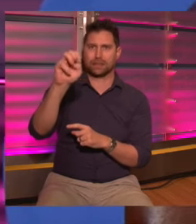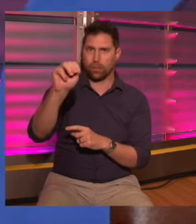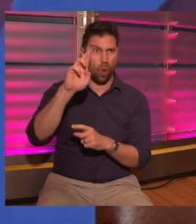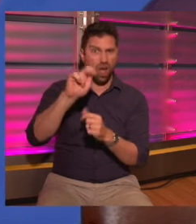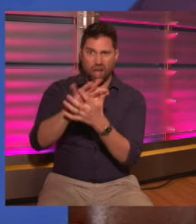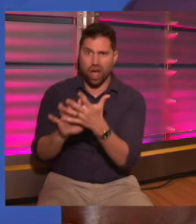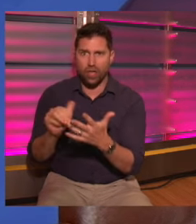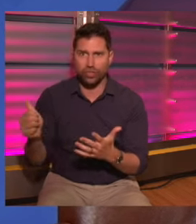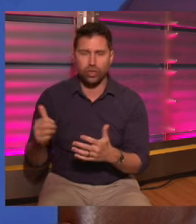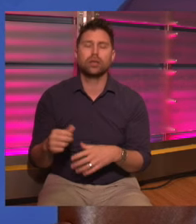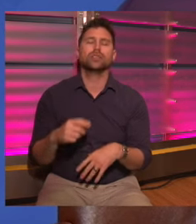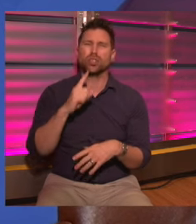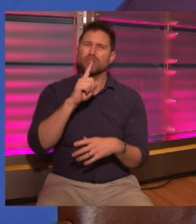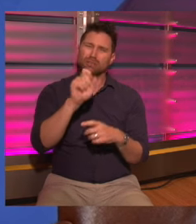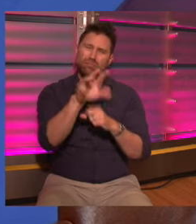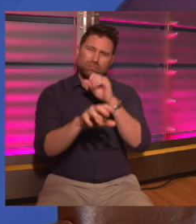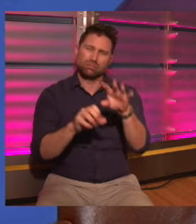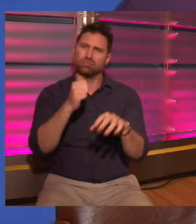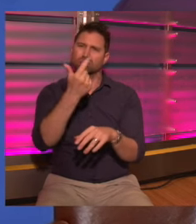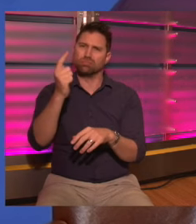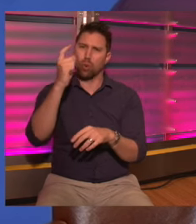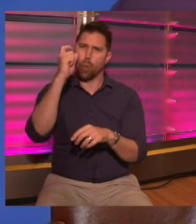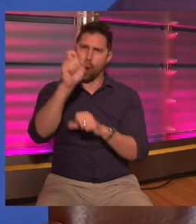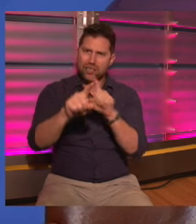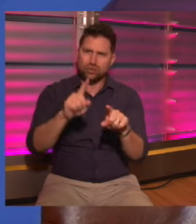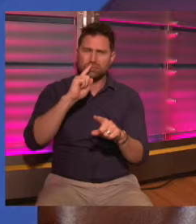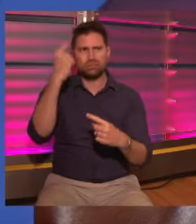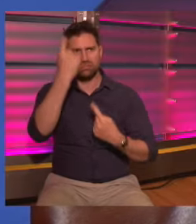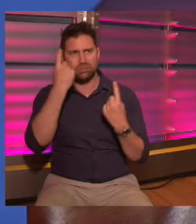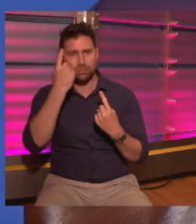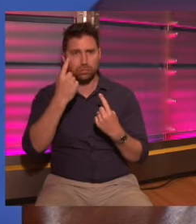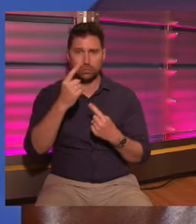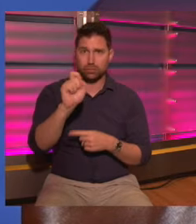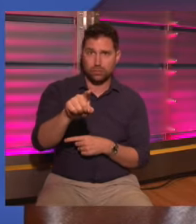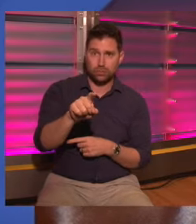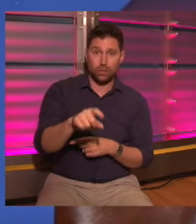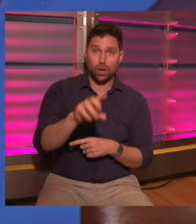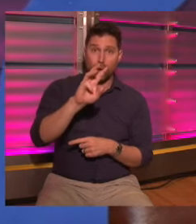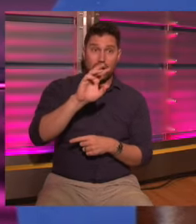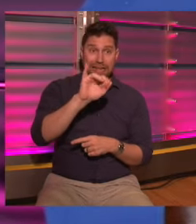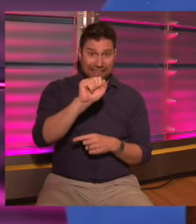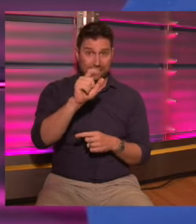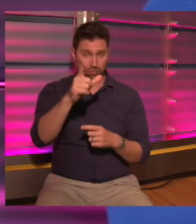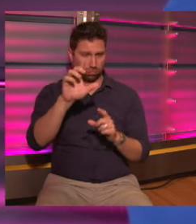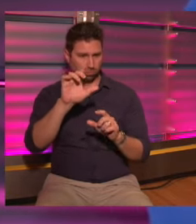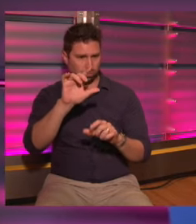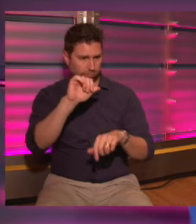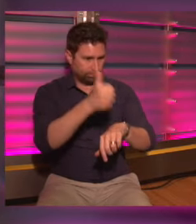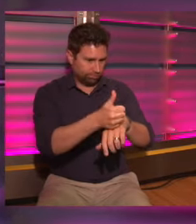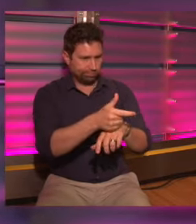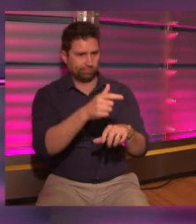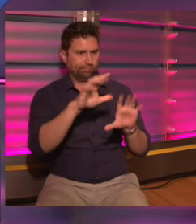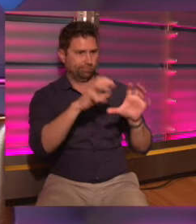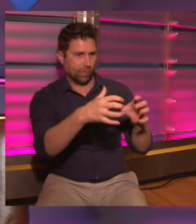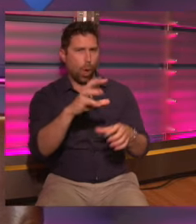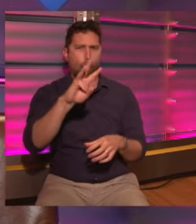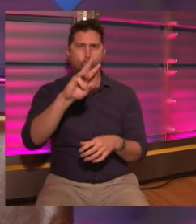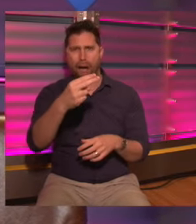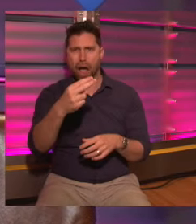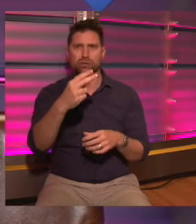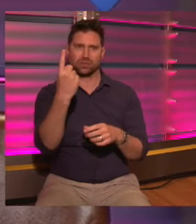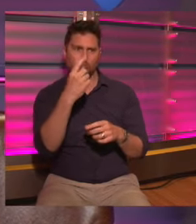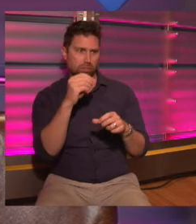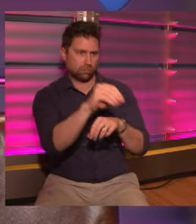these bigger questions that I want you guys to think about of, you know, is warehousing someone in a refugee camp for, you know,